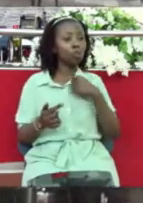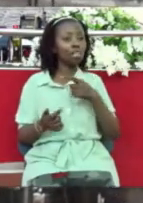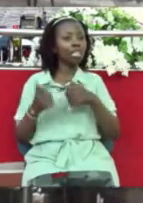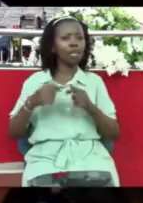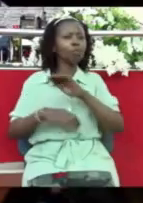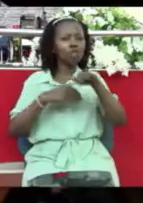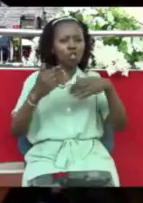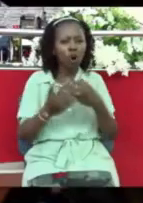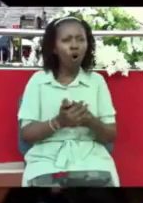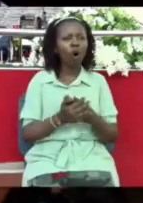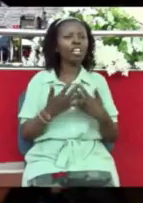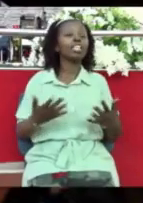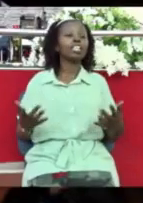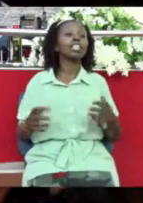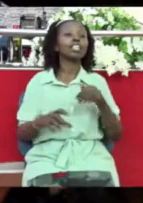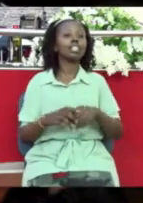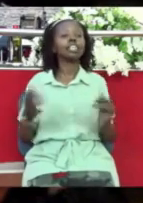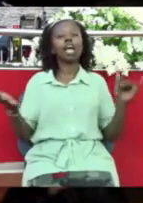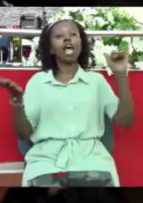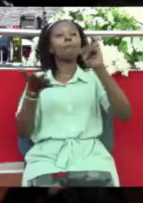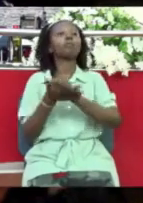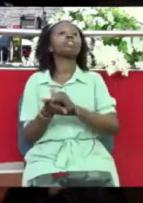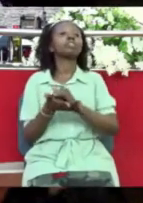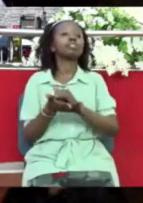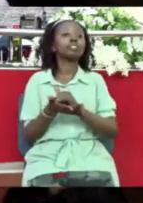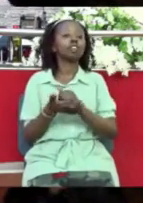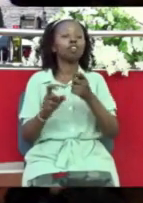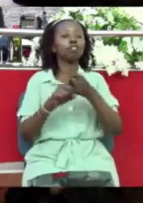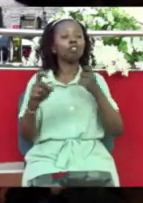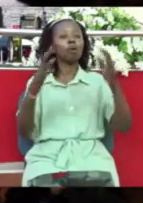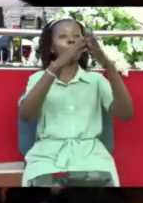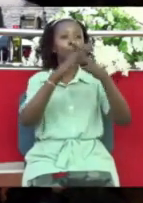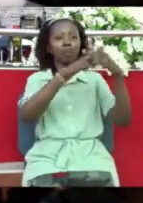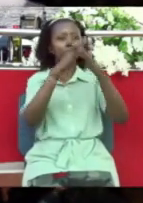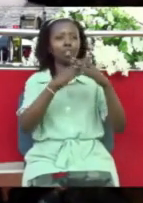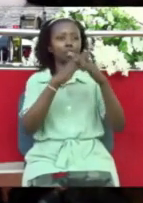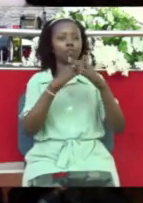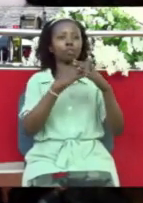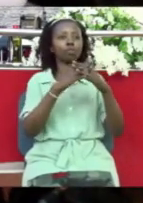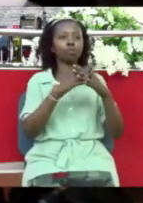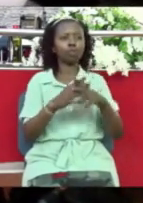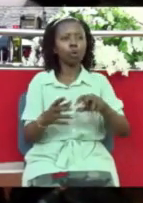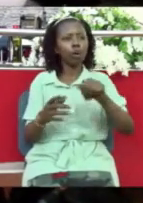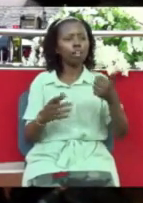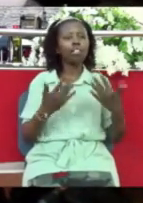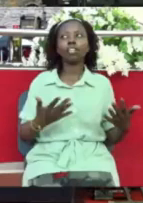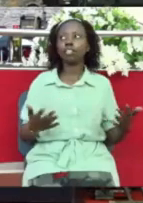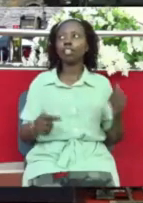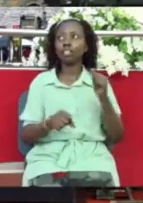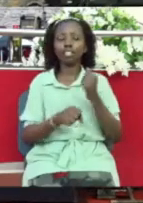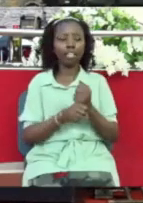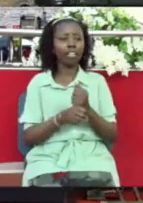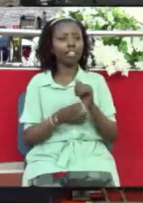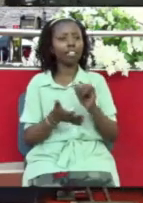Kenyatta. Nikakuja pale na zile vifaa zote katika uwanja wa Jomo. Then another thing that happened. Na kitu kingine kika. One